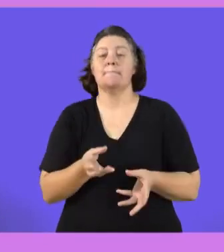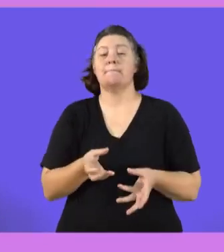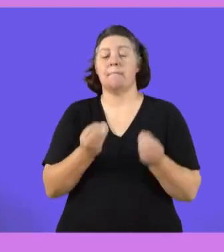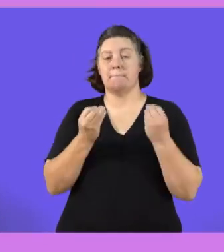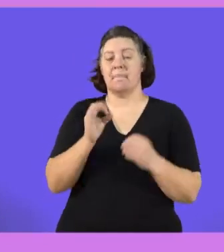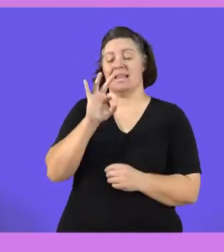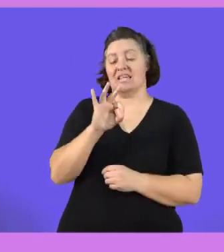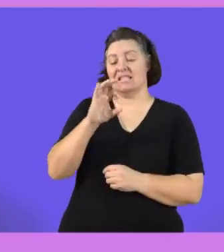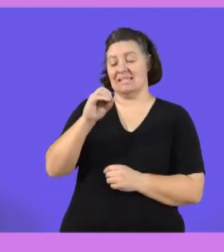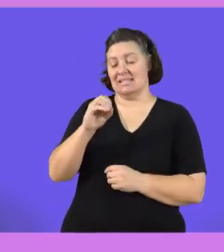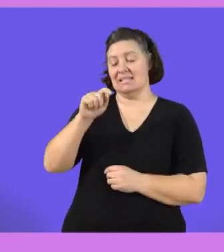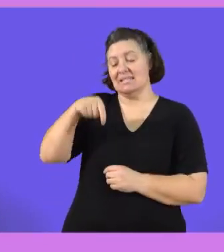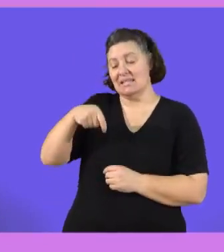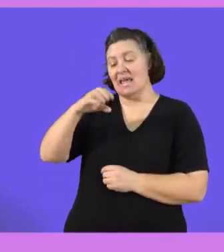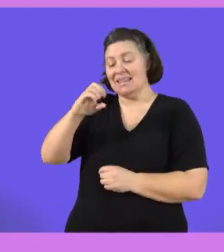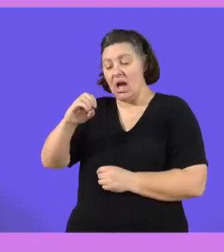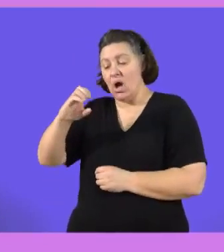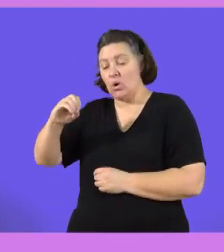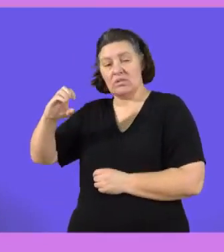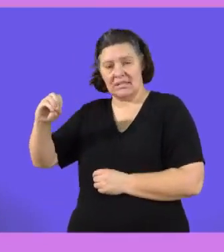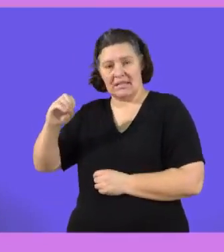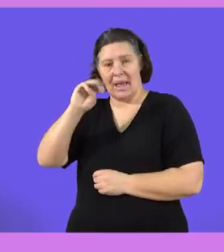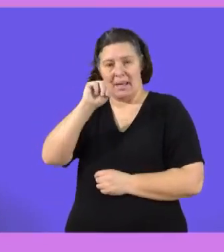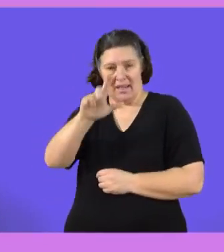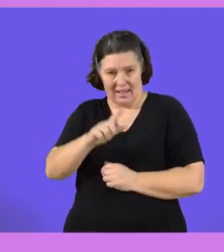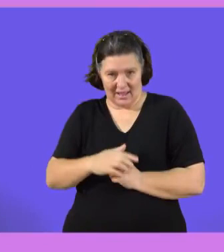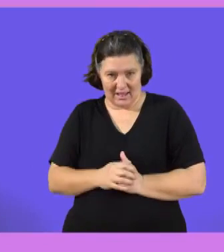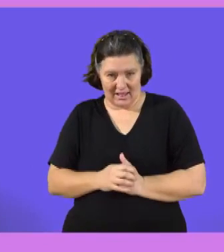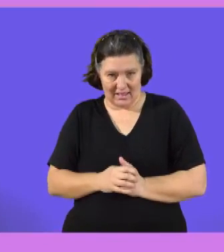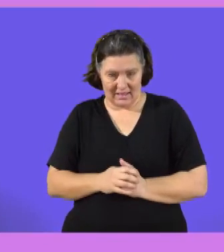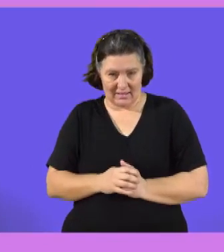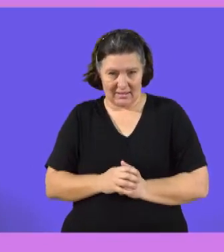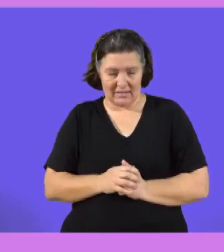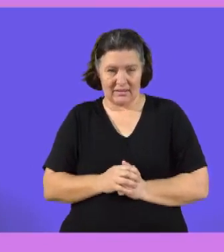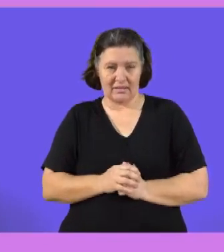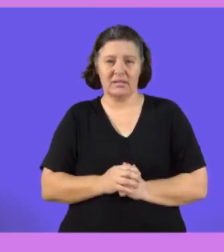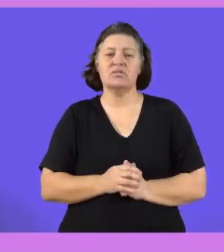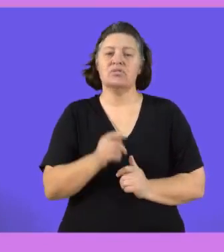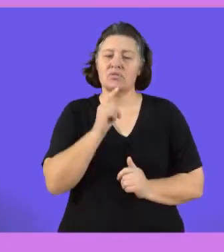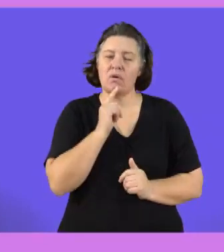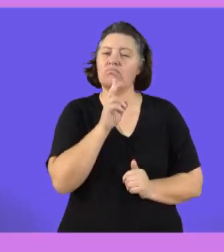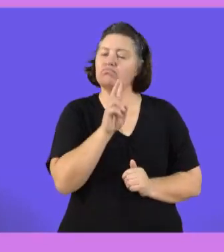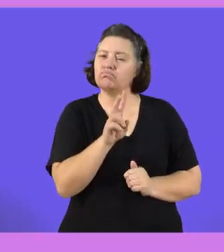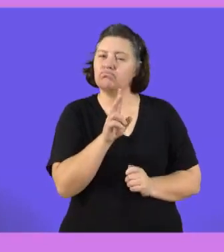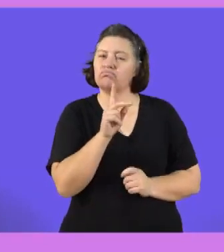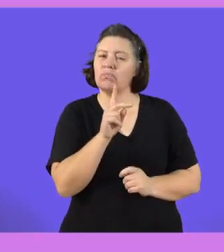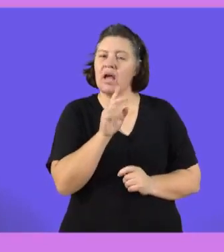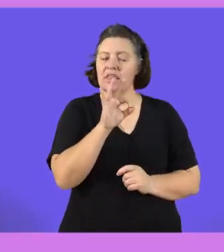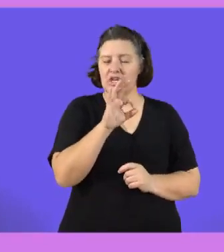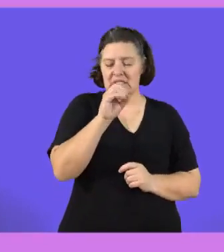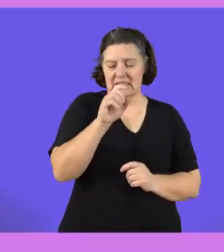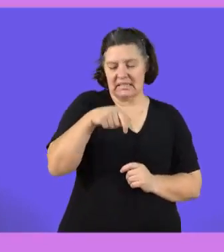me 30,000 milliliters. Right, so I know that's equivalent of 30 liters. So therefore, I must go and take